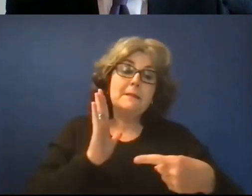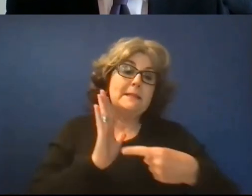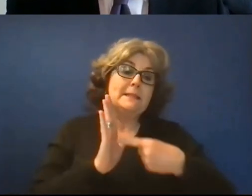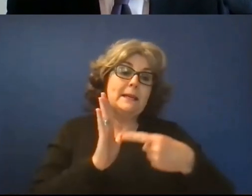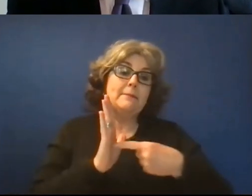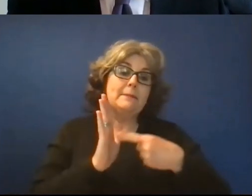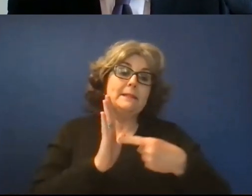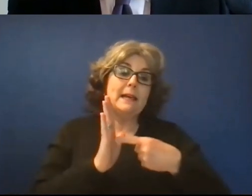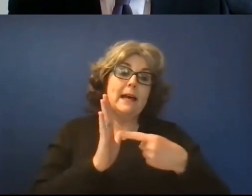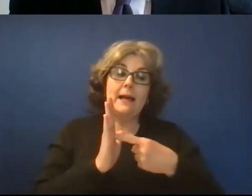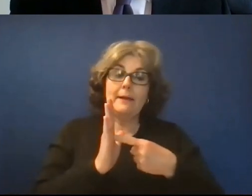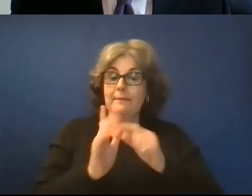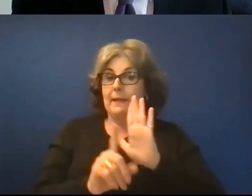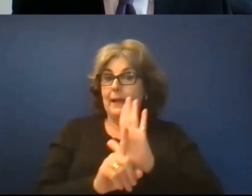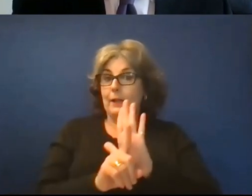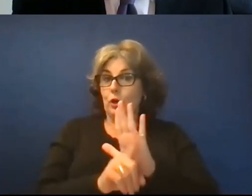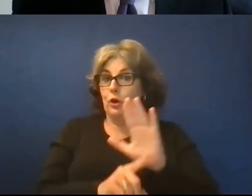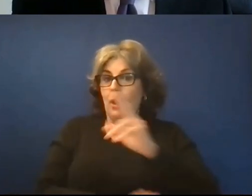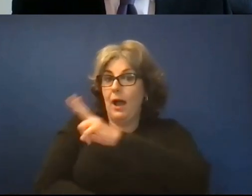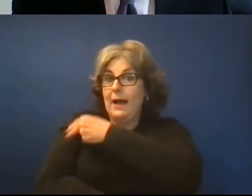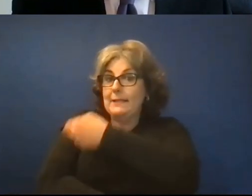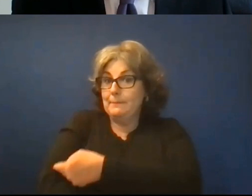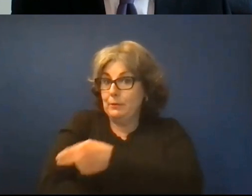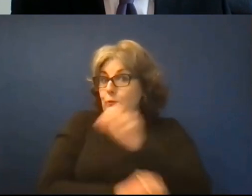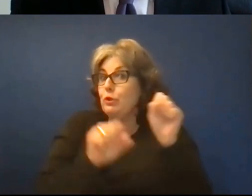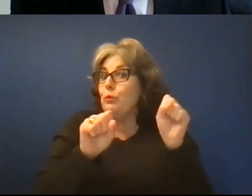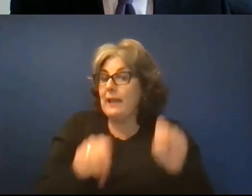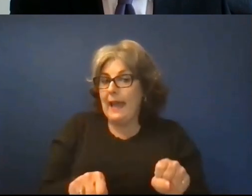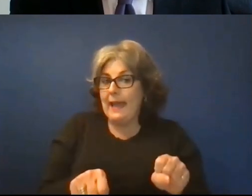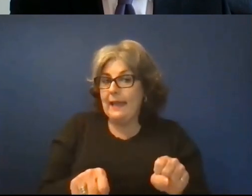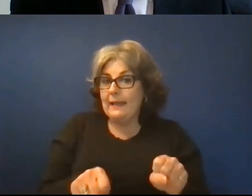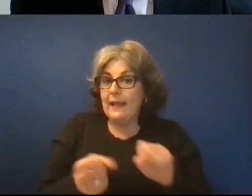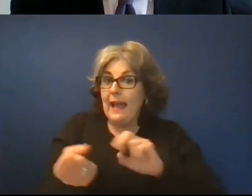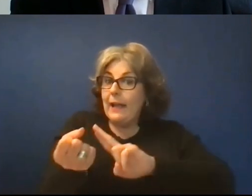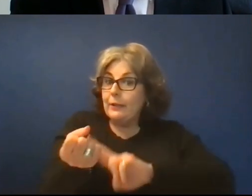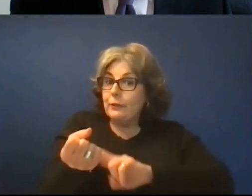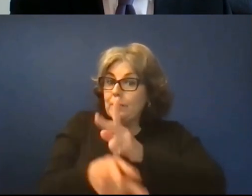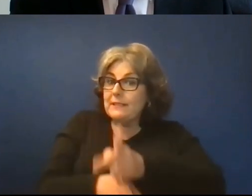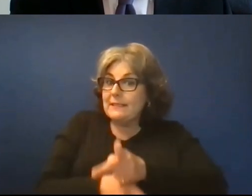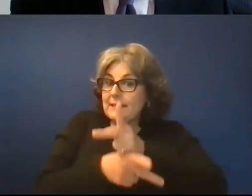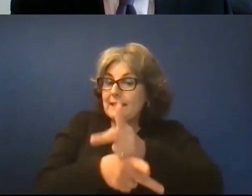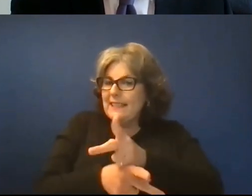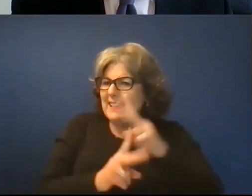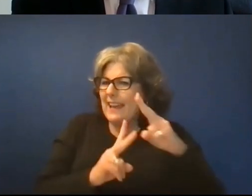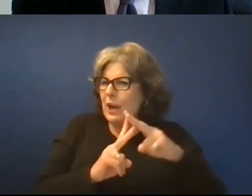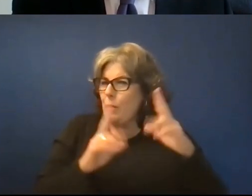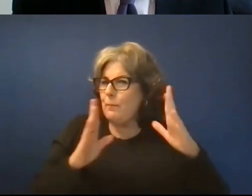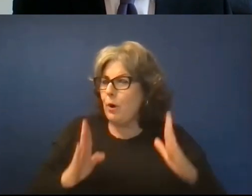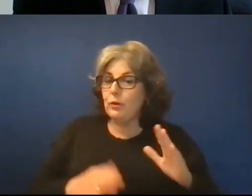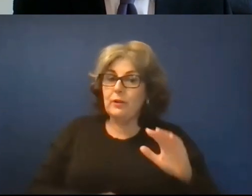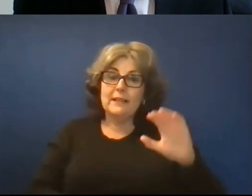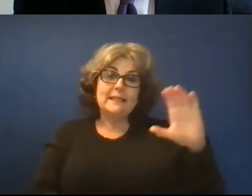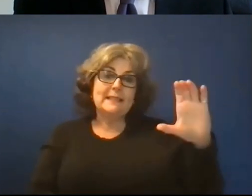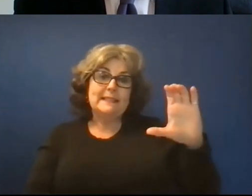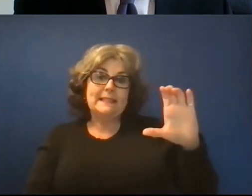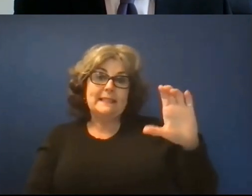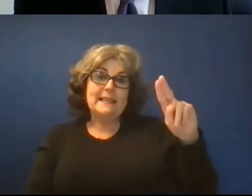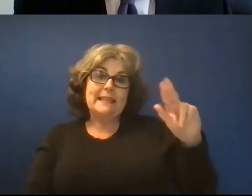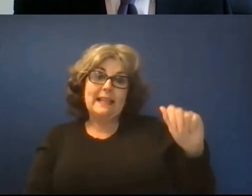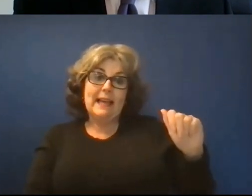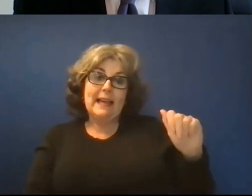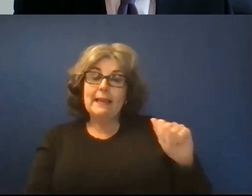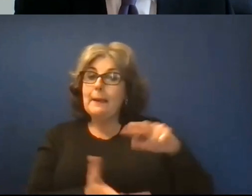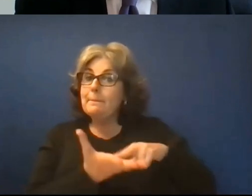like Centura, you can work in a hospital, I believe, as a nursing care partner. So CNA is a Certified